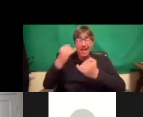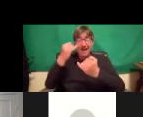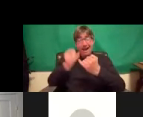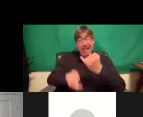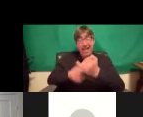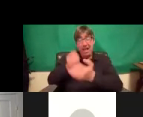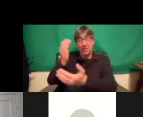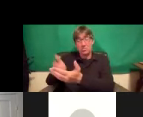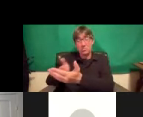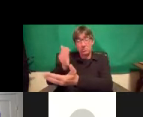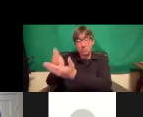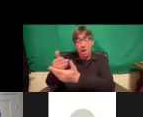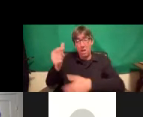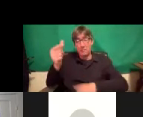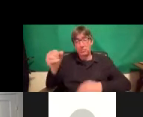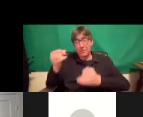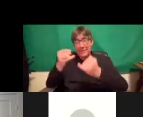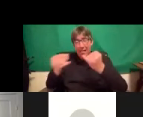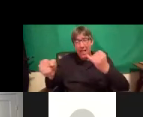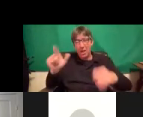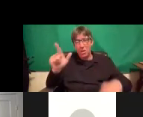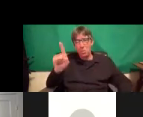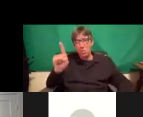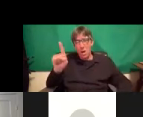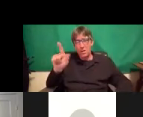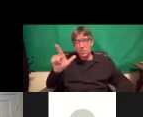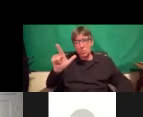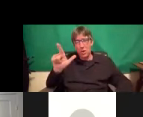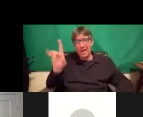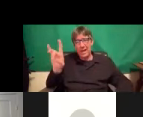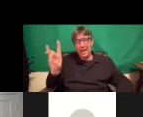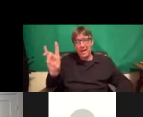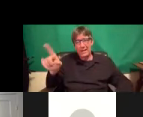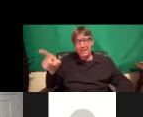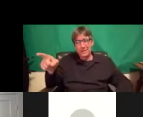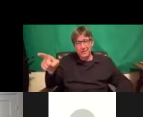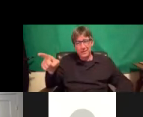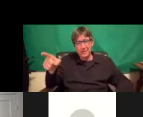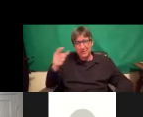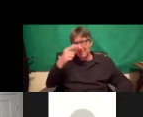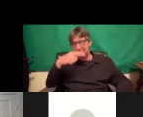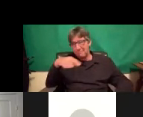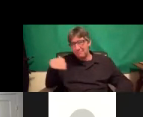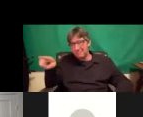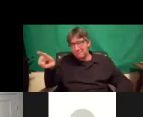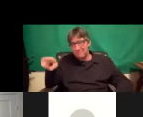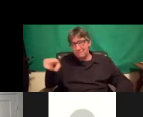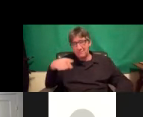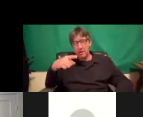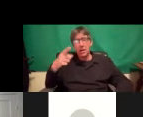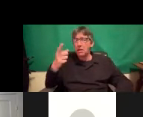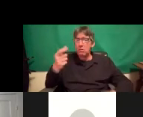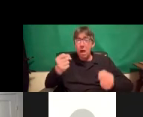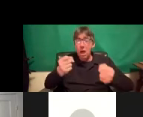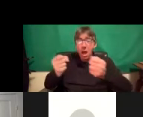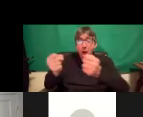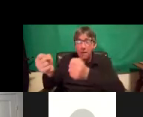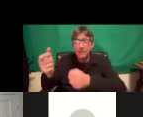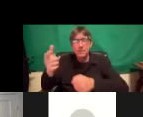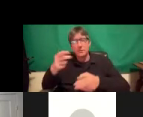it's only over 128 right there. So if they drive in anyway, it takes another couple of seconds just to get